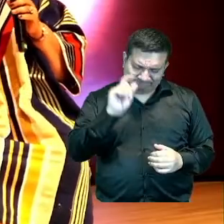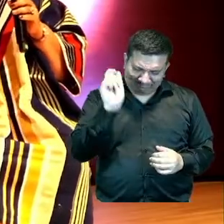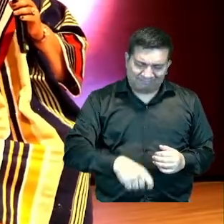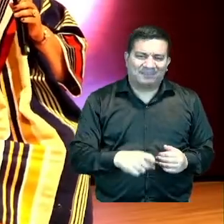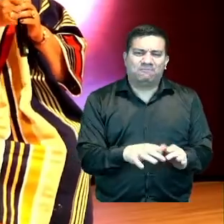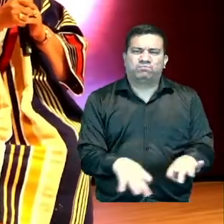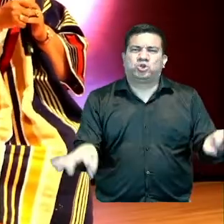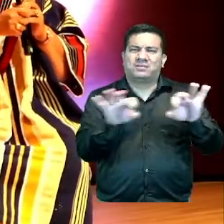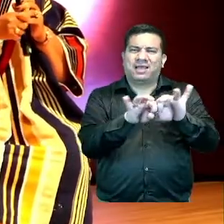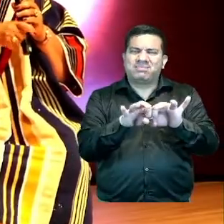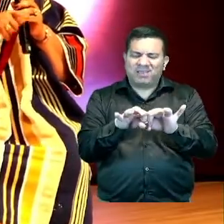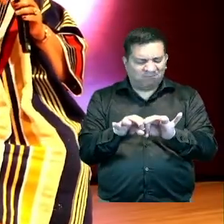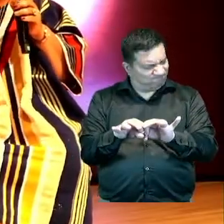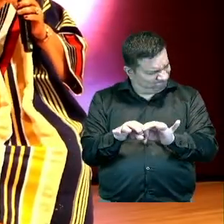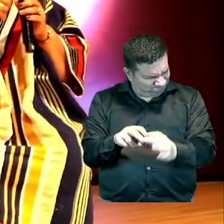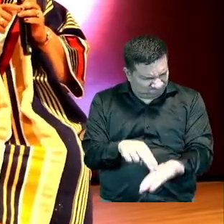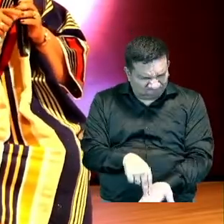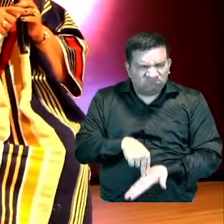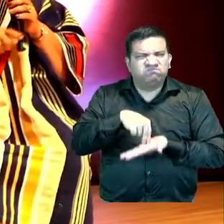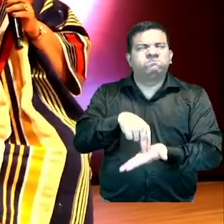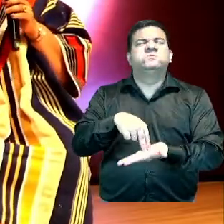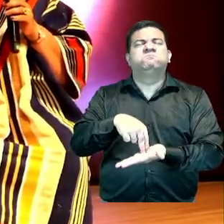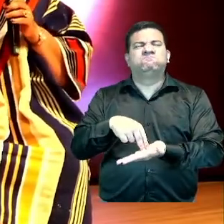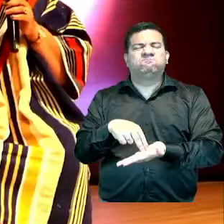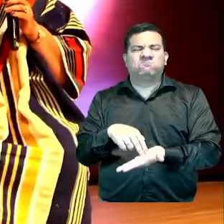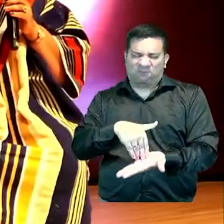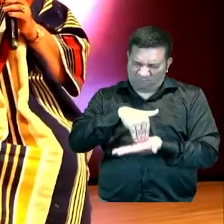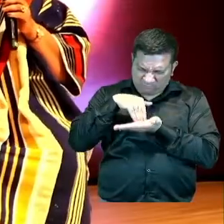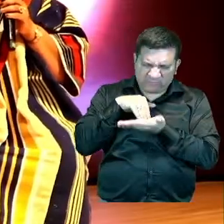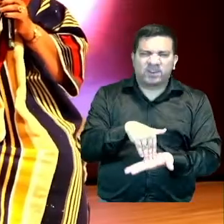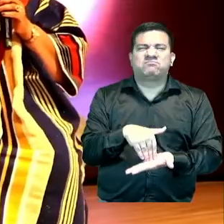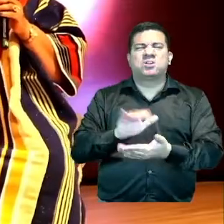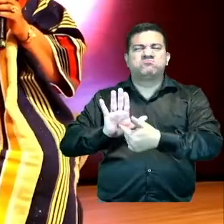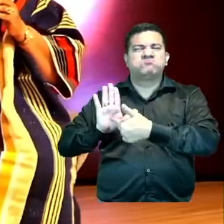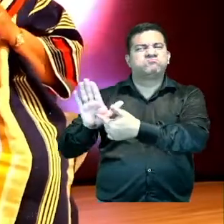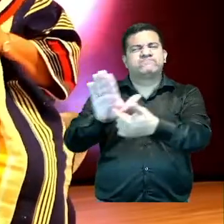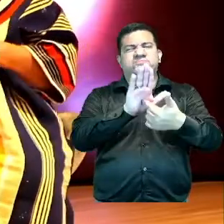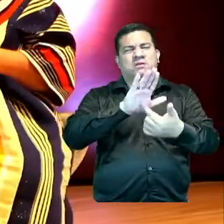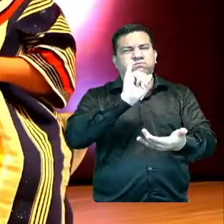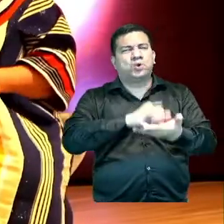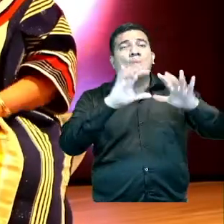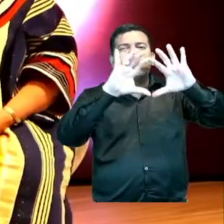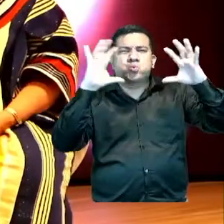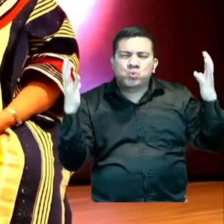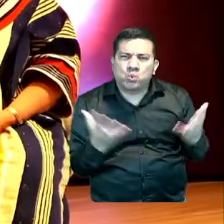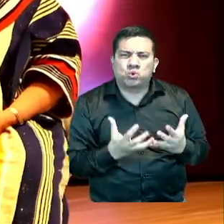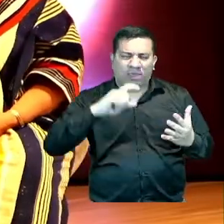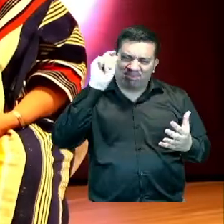and shock the world with the power that you have an example. Thank you.